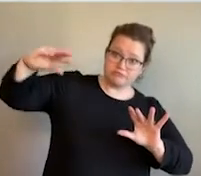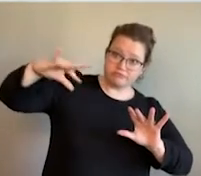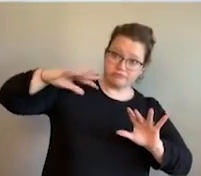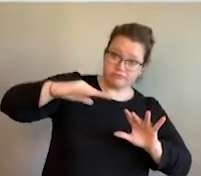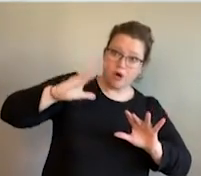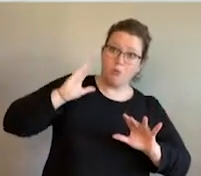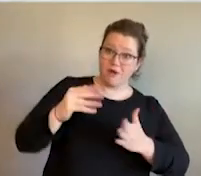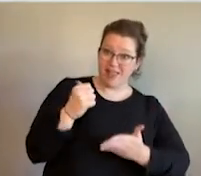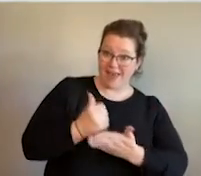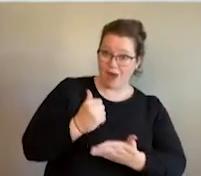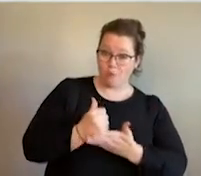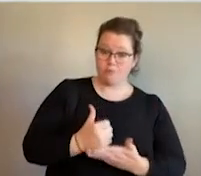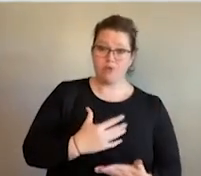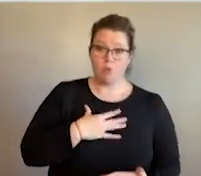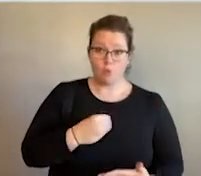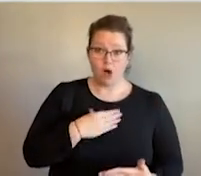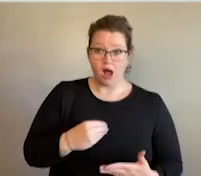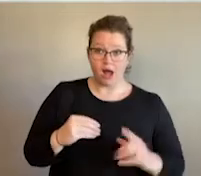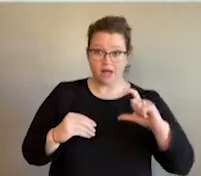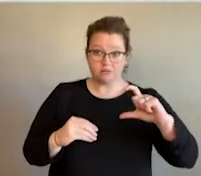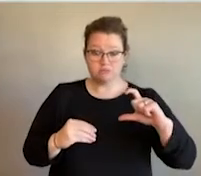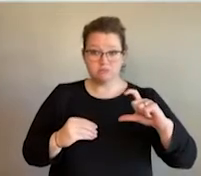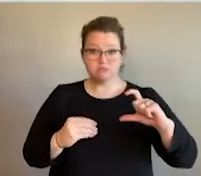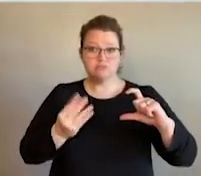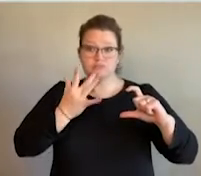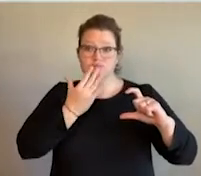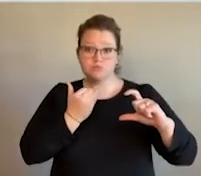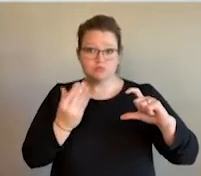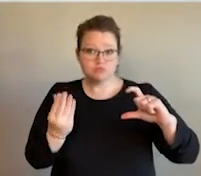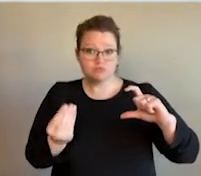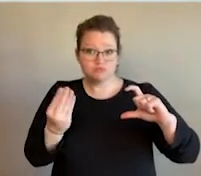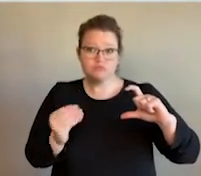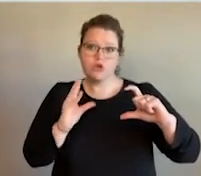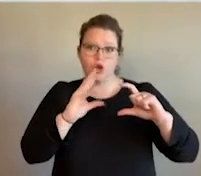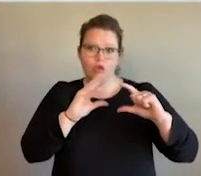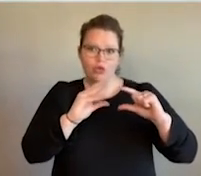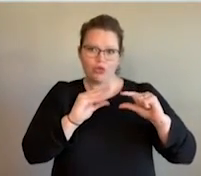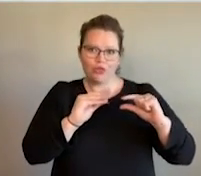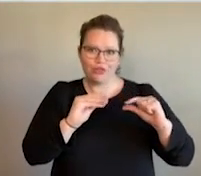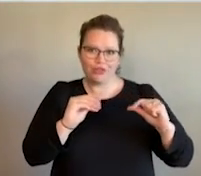process. We're going to place that down at the bottom.